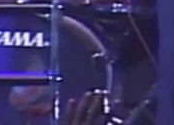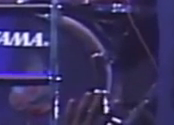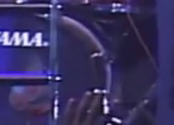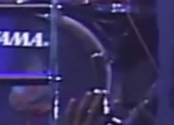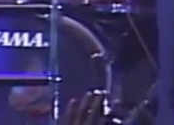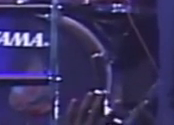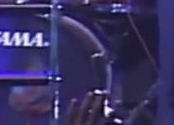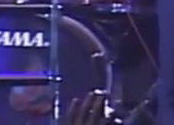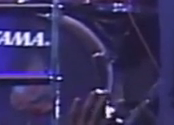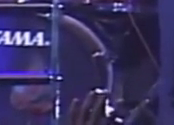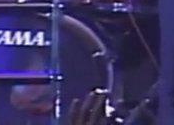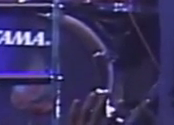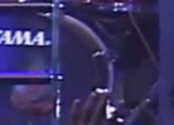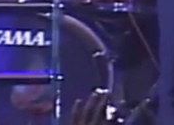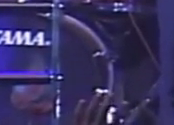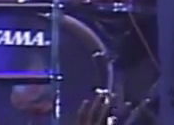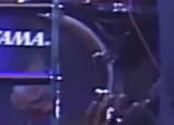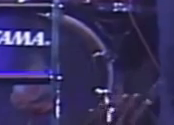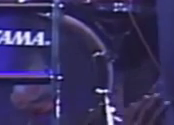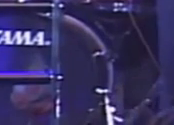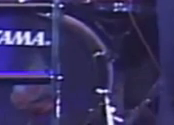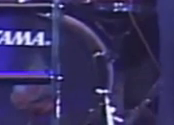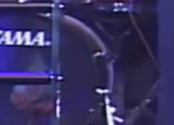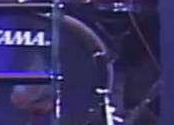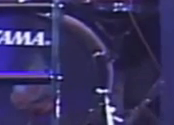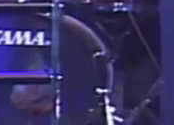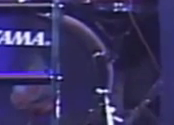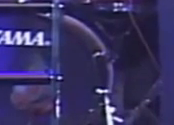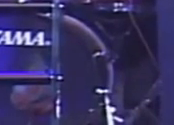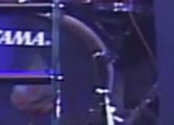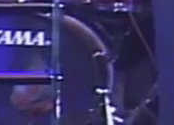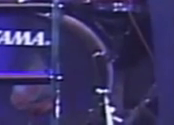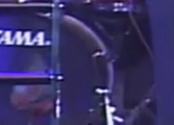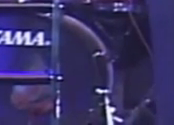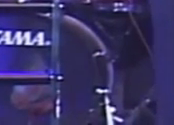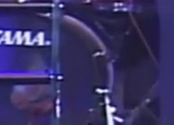setting them free in the name of Jesus. Amen. Amen.